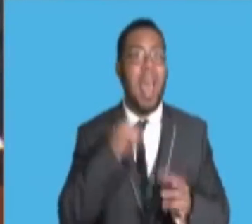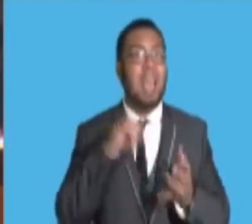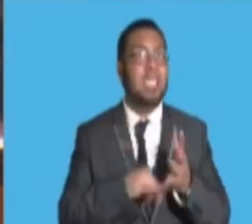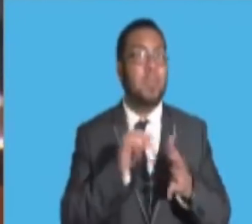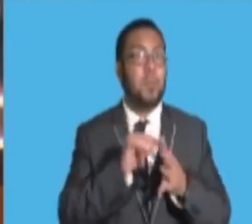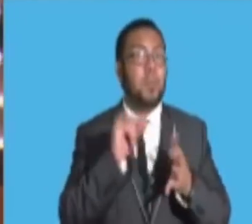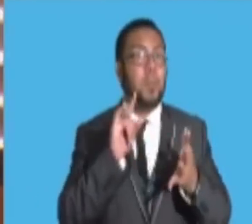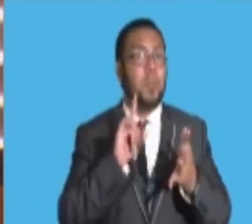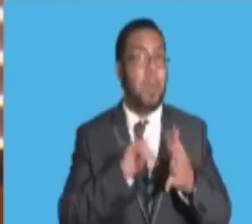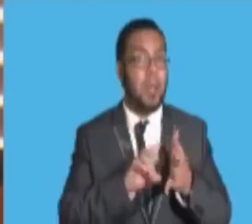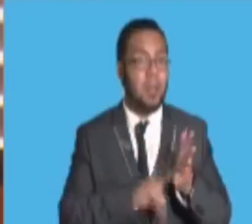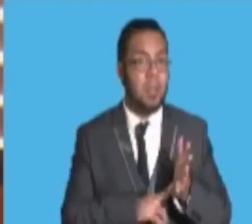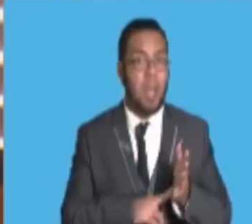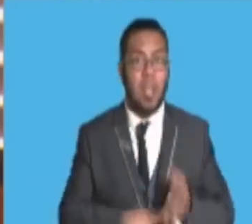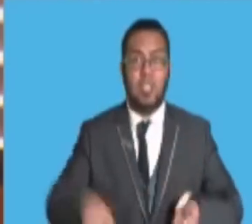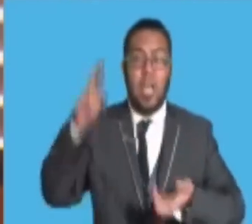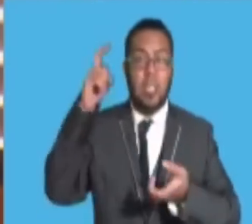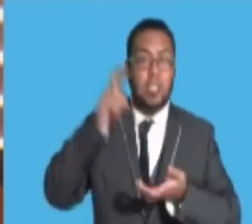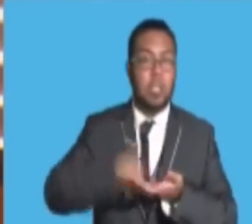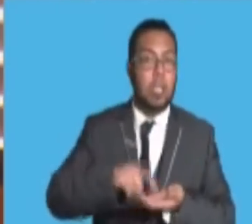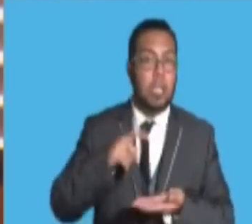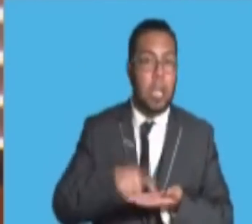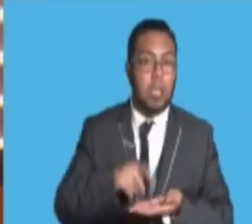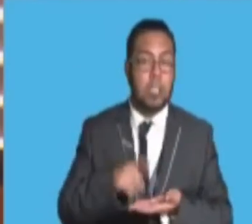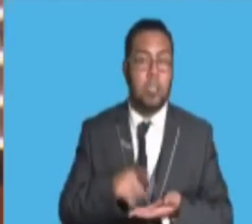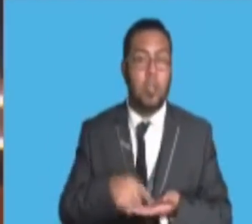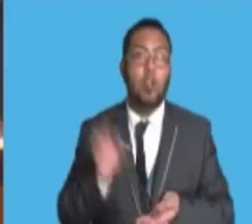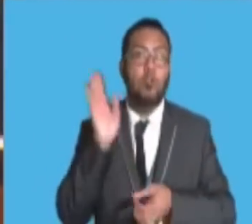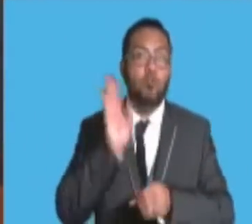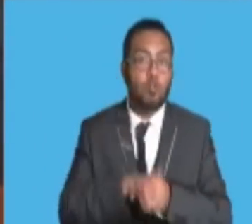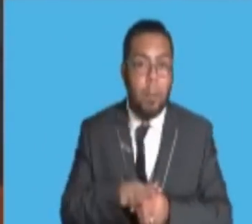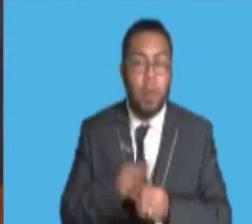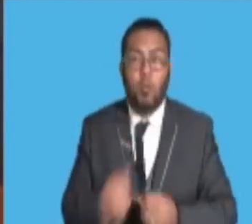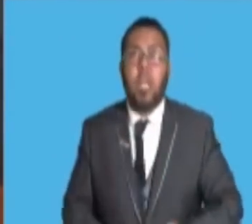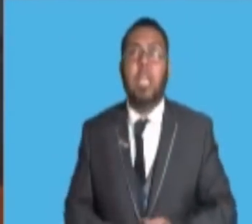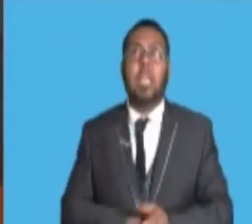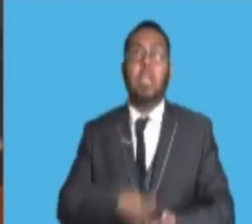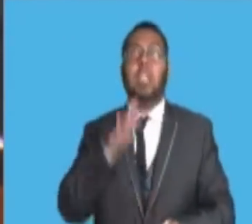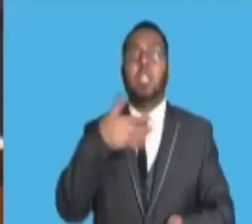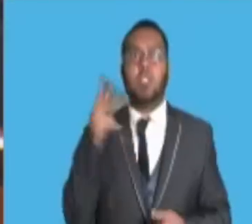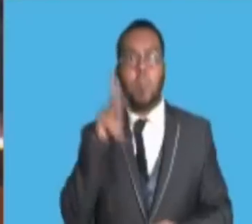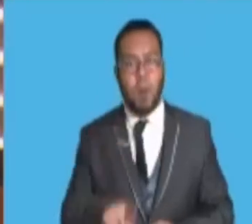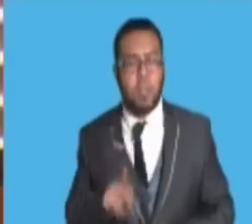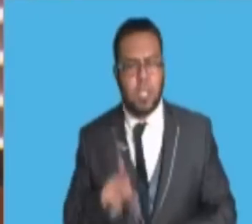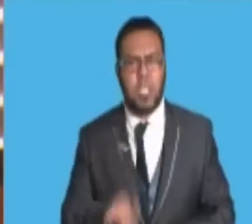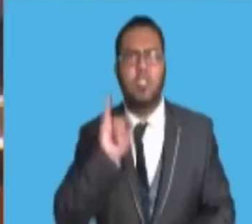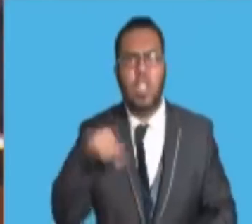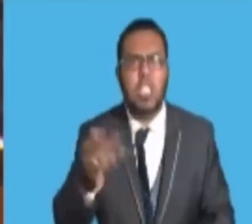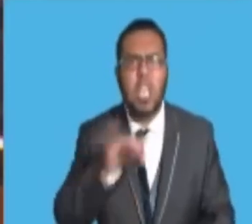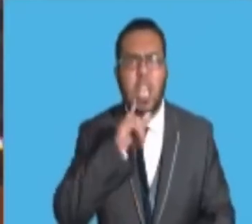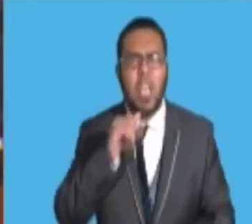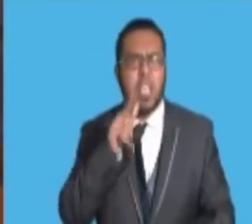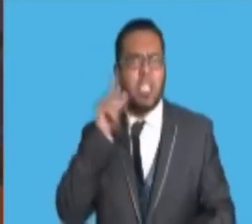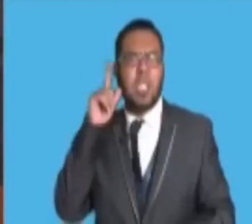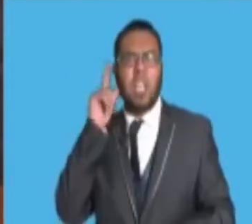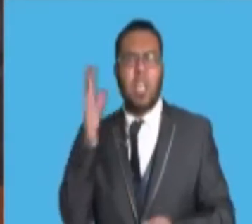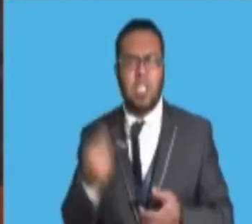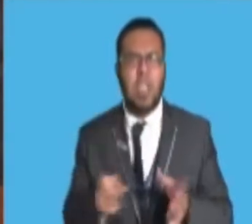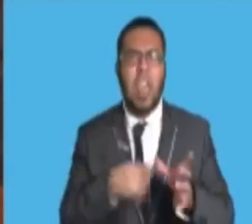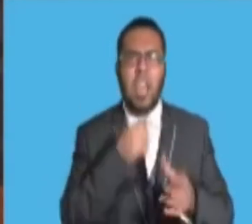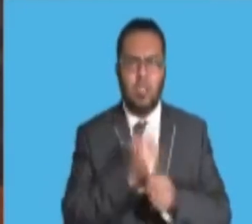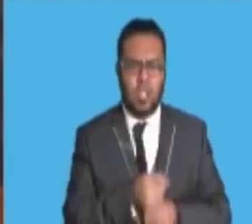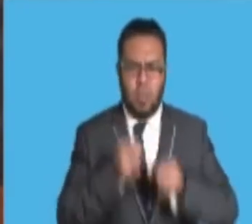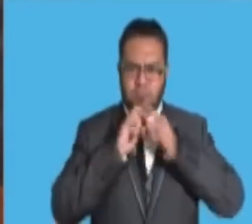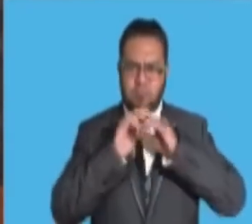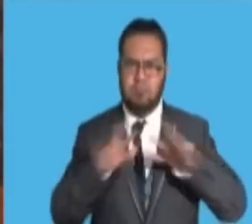kind of international debt trap that would increase poverty. And just yesterday, the Honourable Attorney General pointed out that rumours